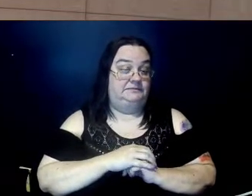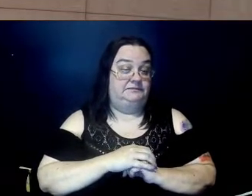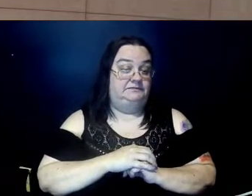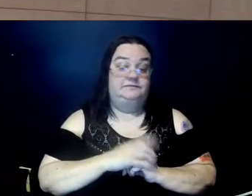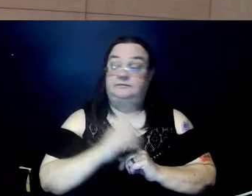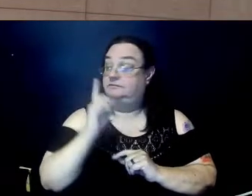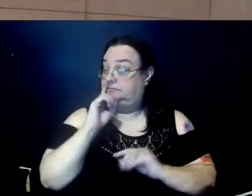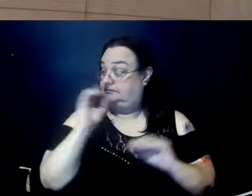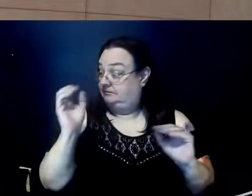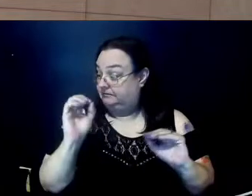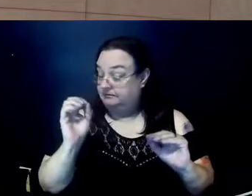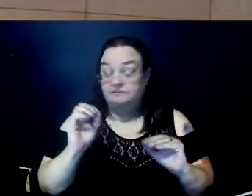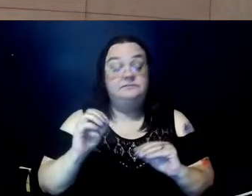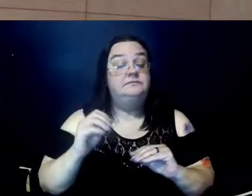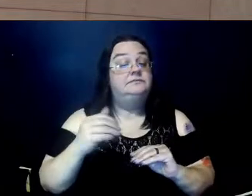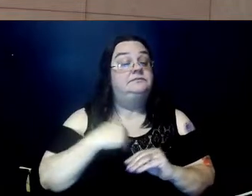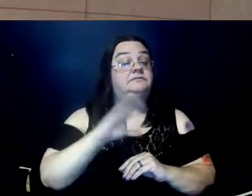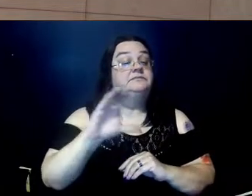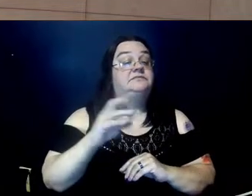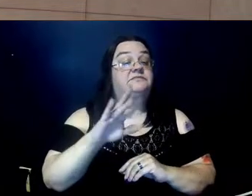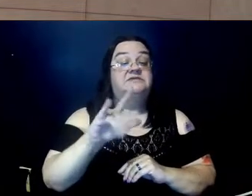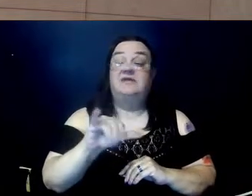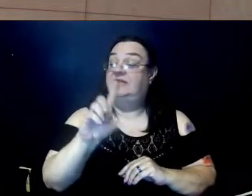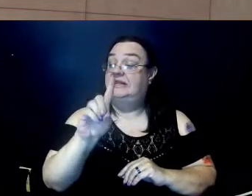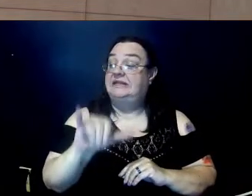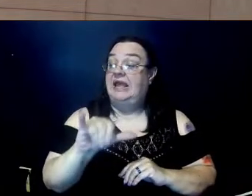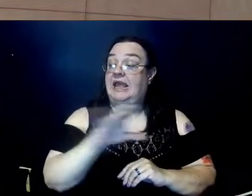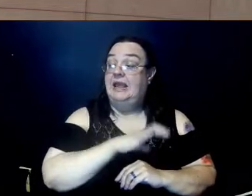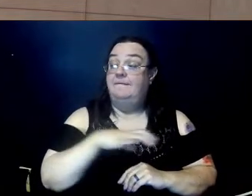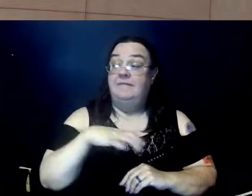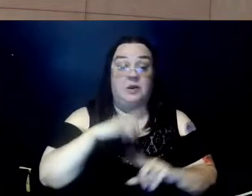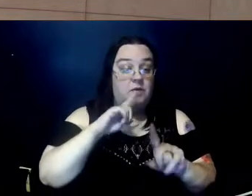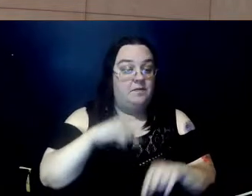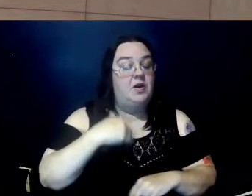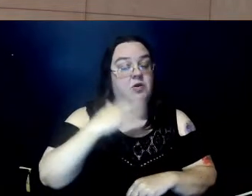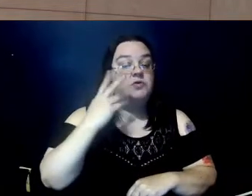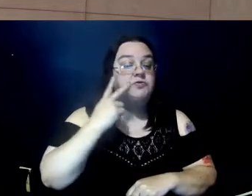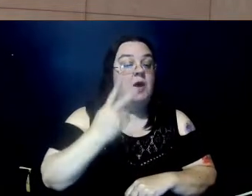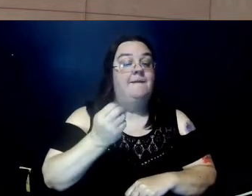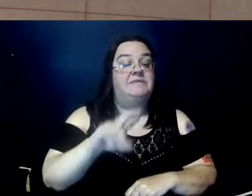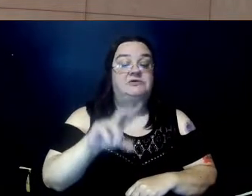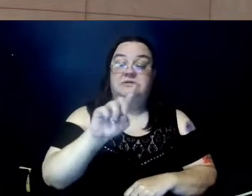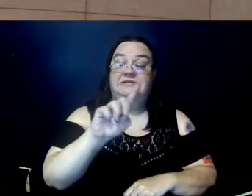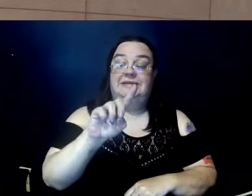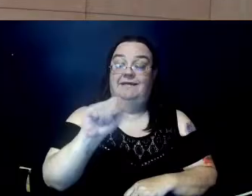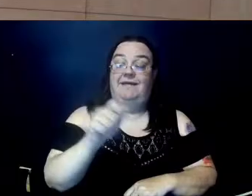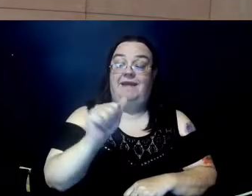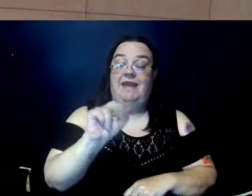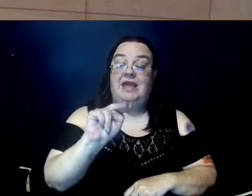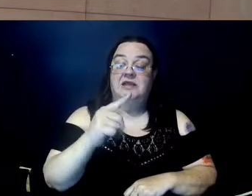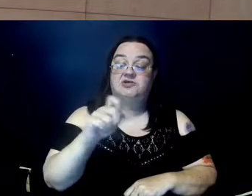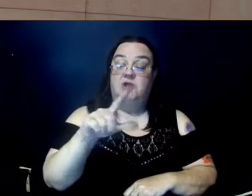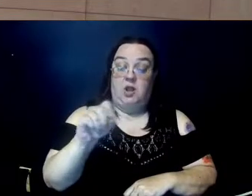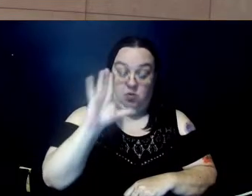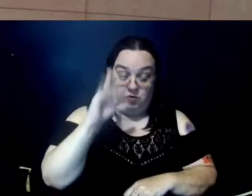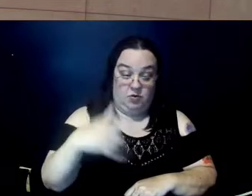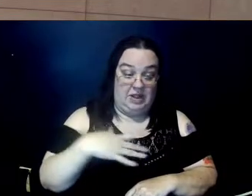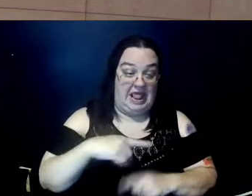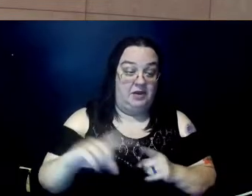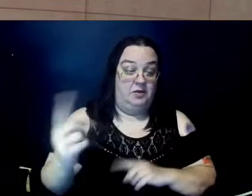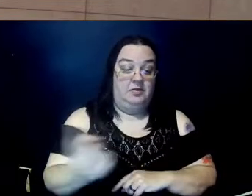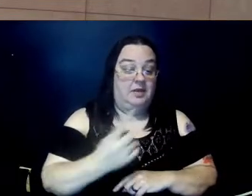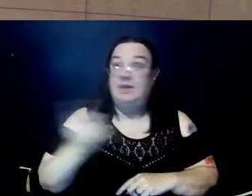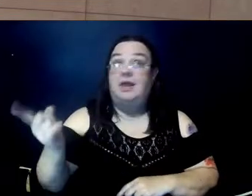Hearing none, is there a Cheverly Day committee report? I saw Mr. D'Angelo. Would you like to take the podium? No, thanks.